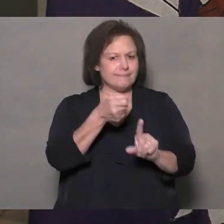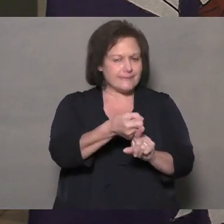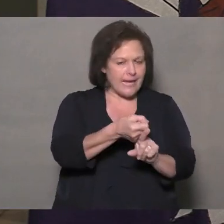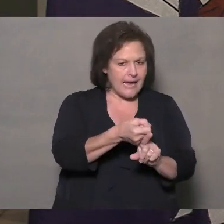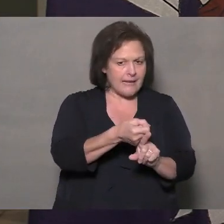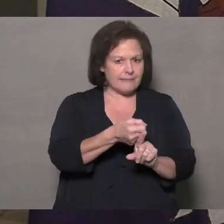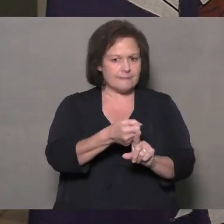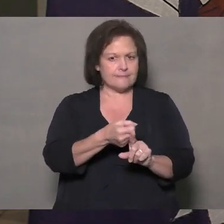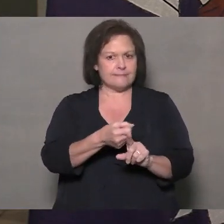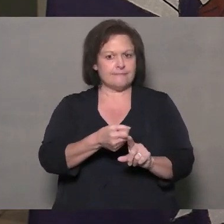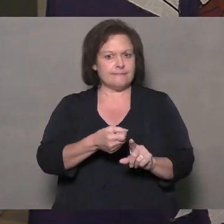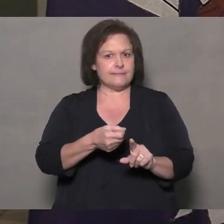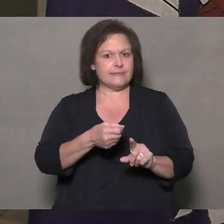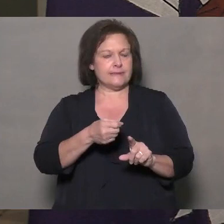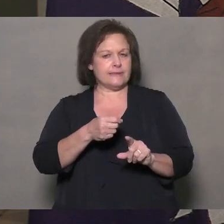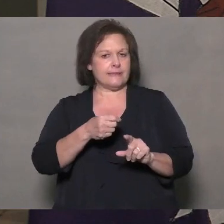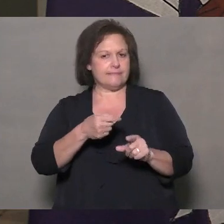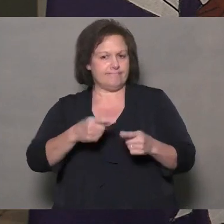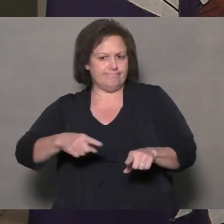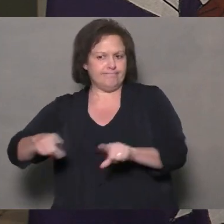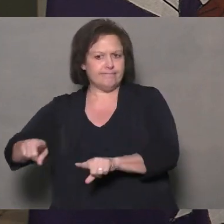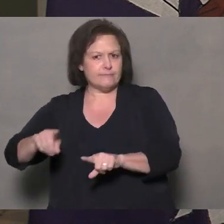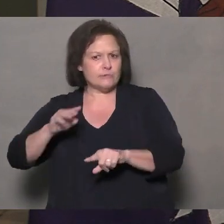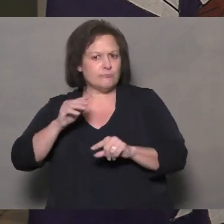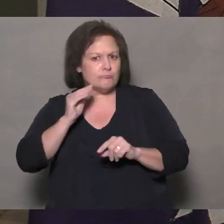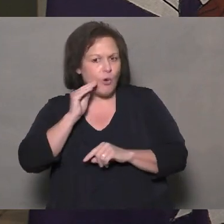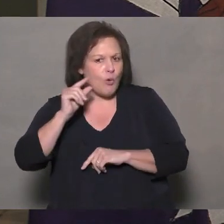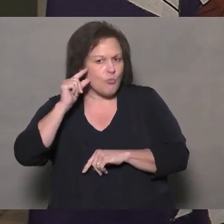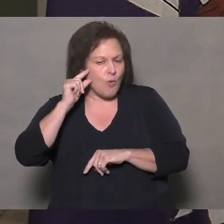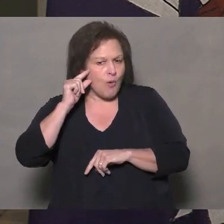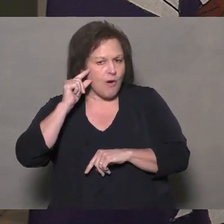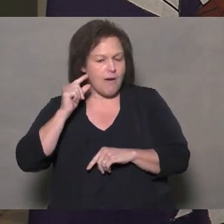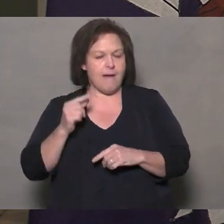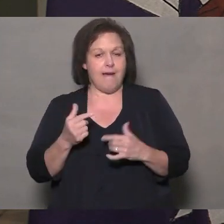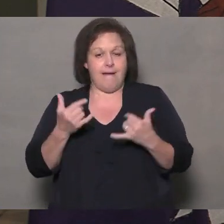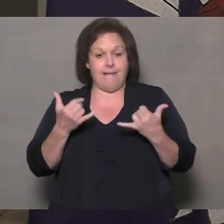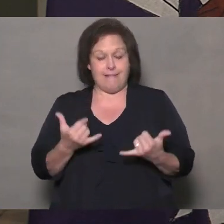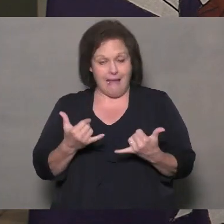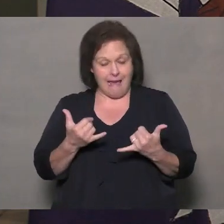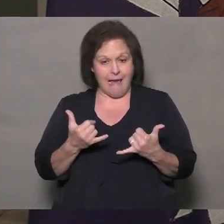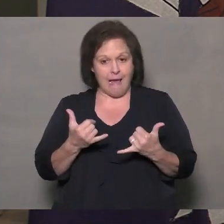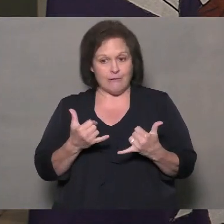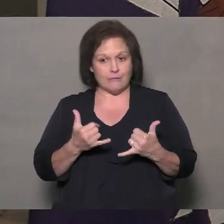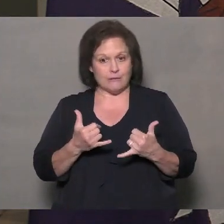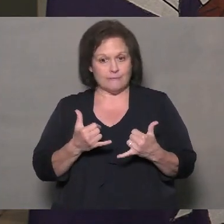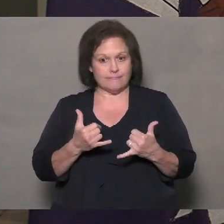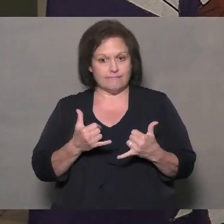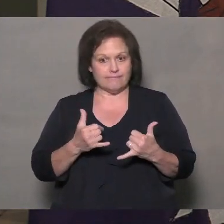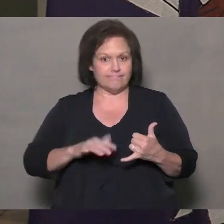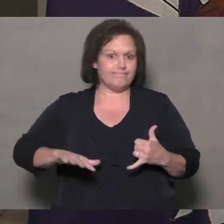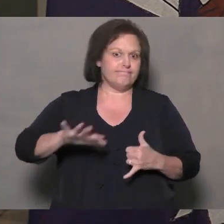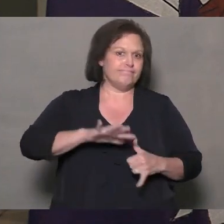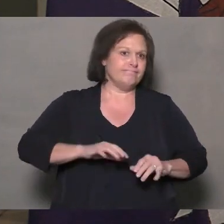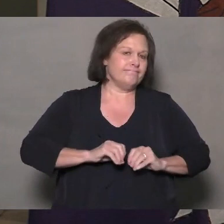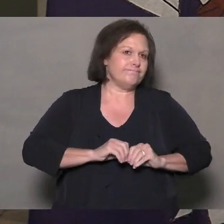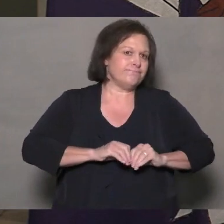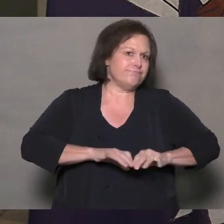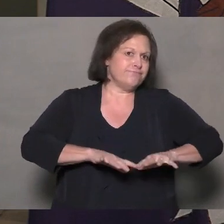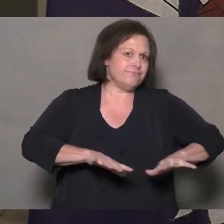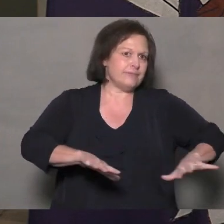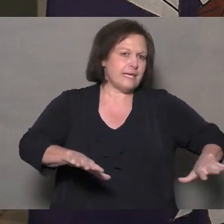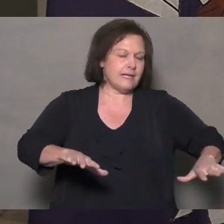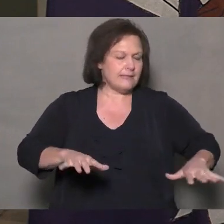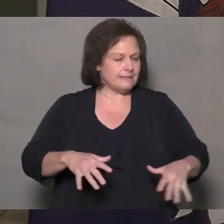middle of our Mardi Gras celebrations, and now a global pandemic that has taken the lives